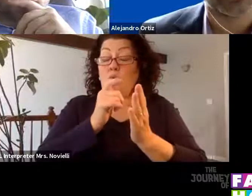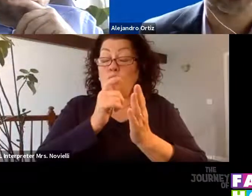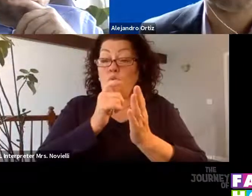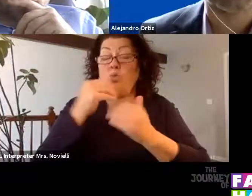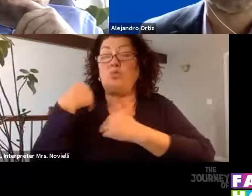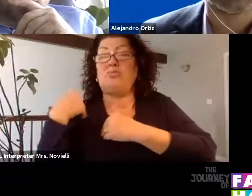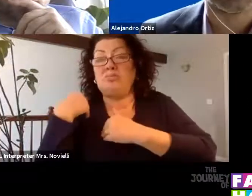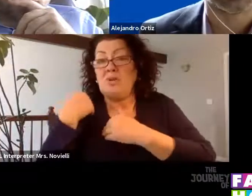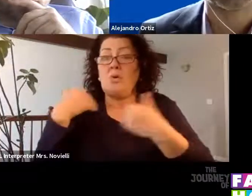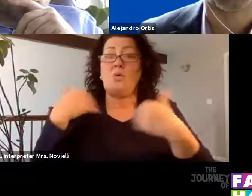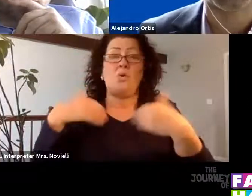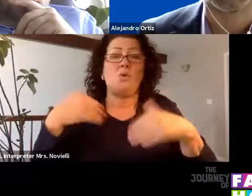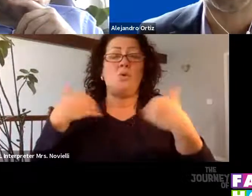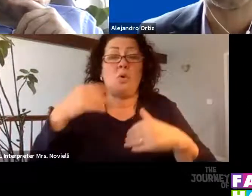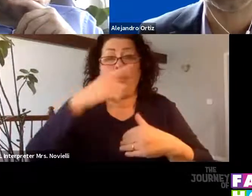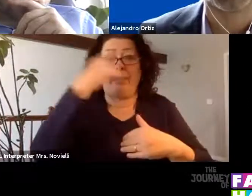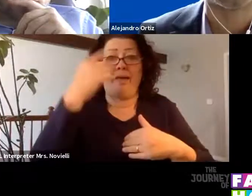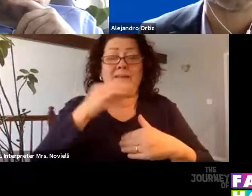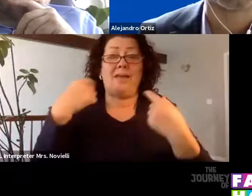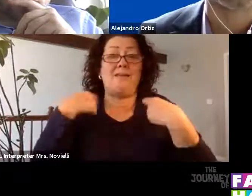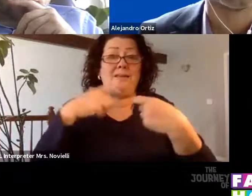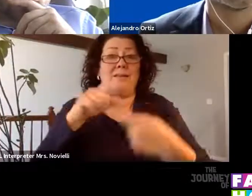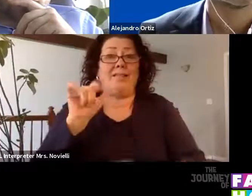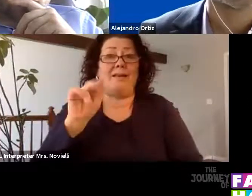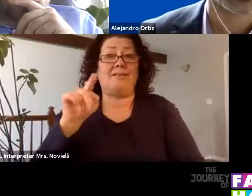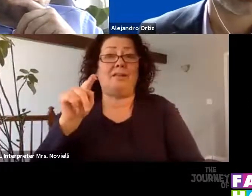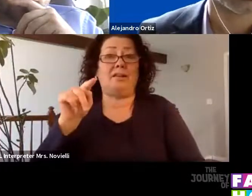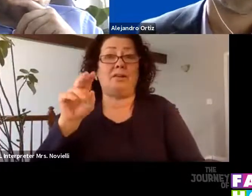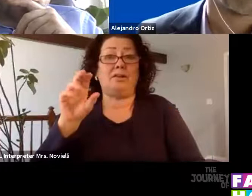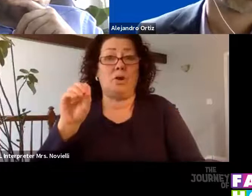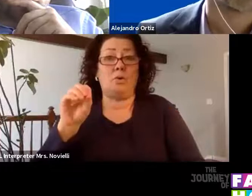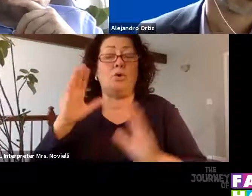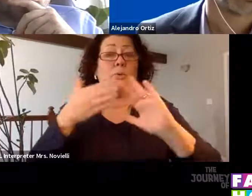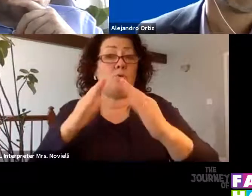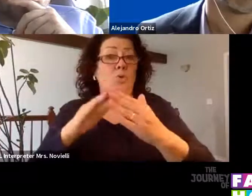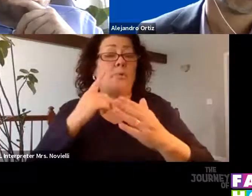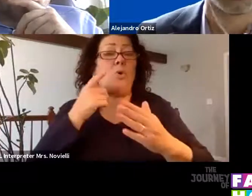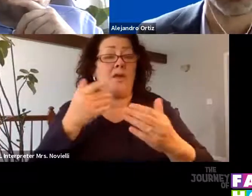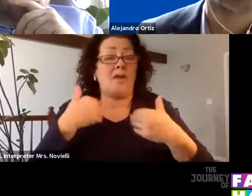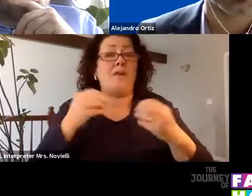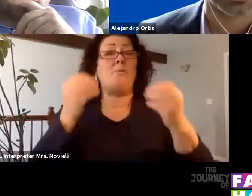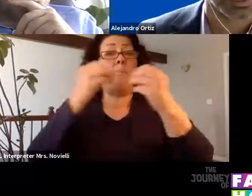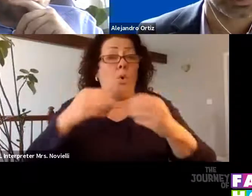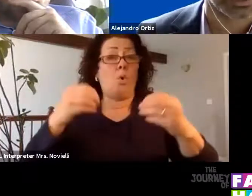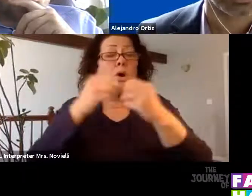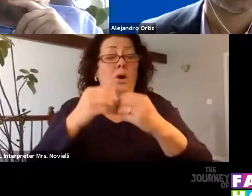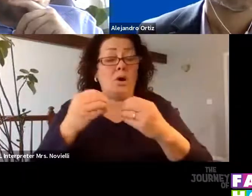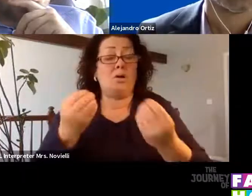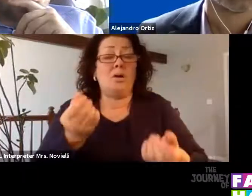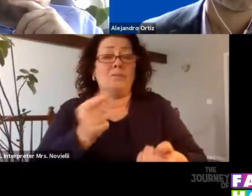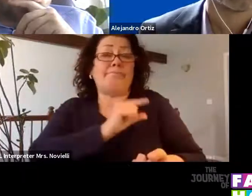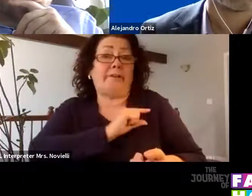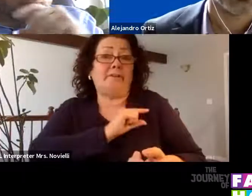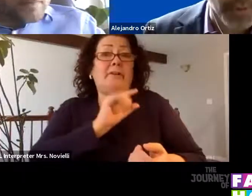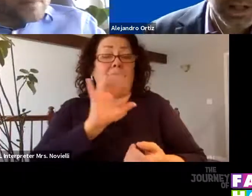Latino communities, given the disproportionate rates at which they are charged and convicted of crimes all across this country.